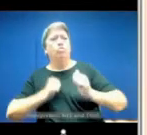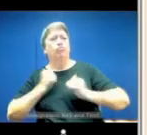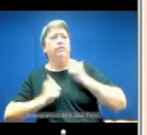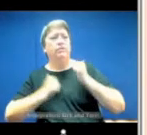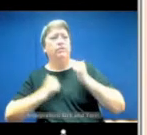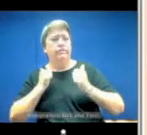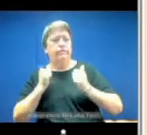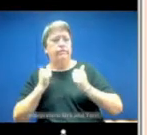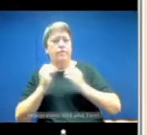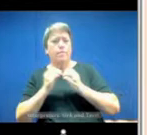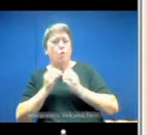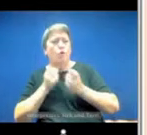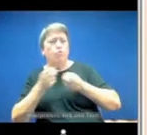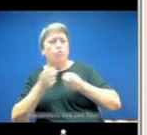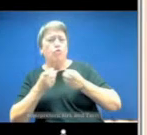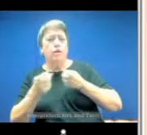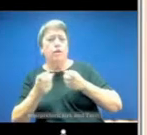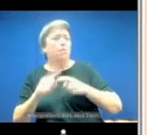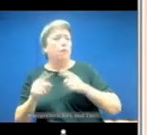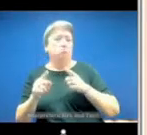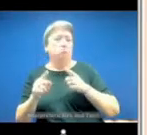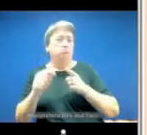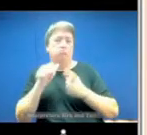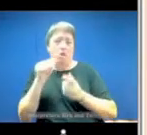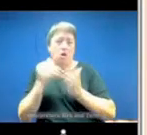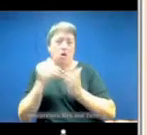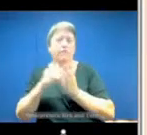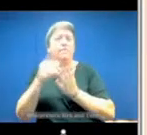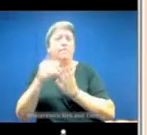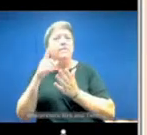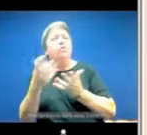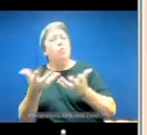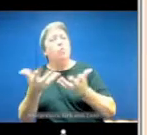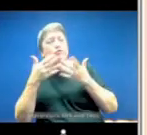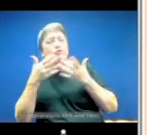But that usually isn't the case, because you want the witness to talk.